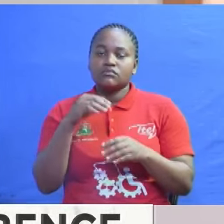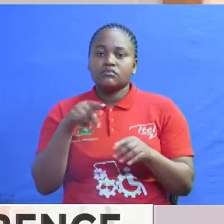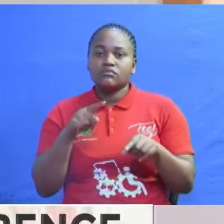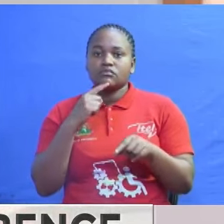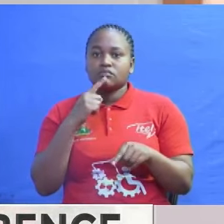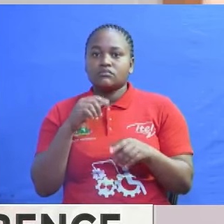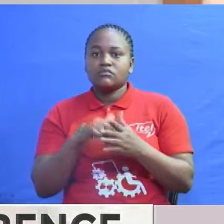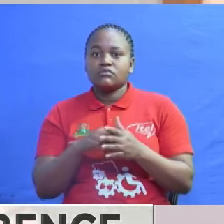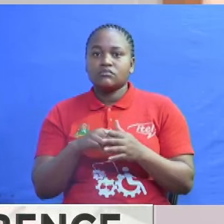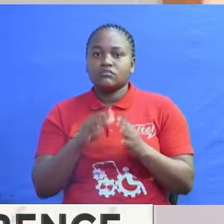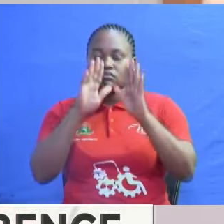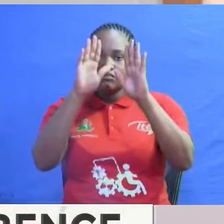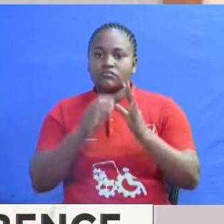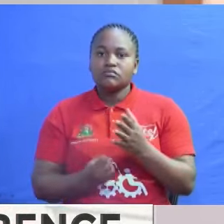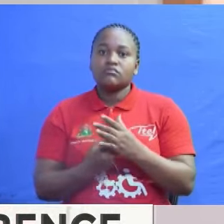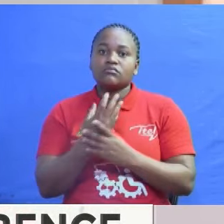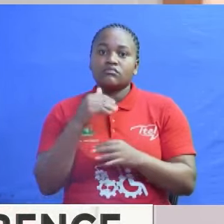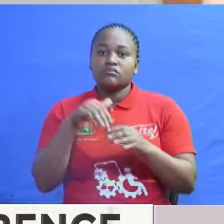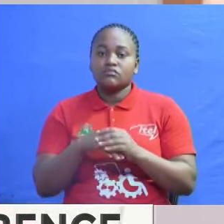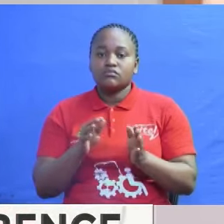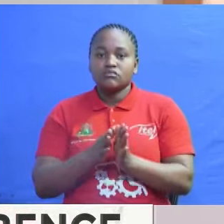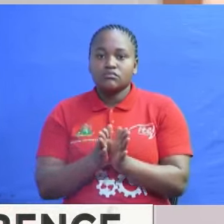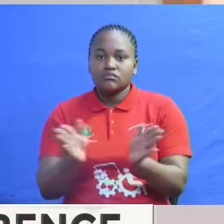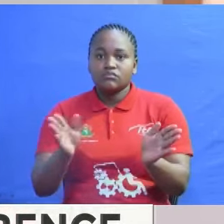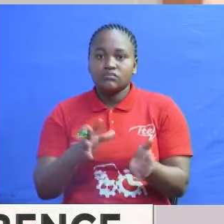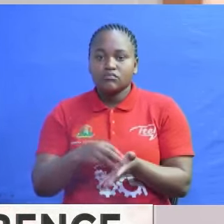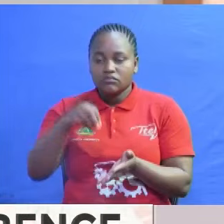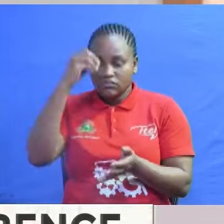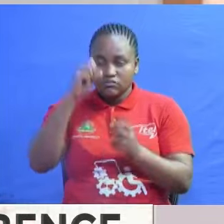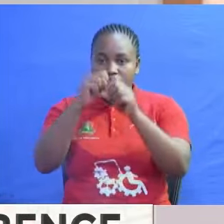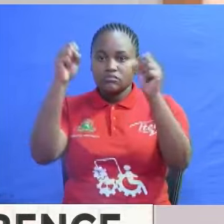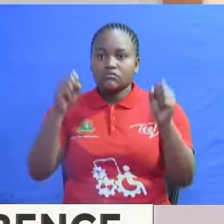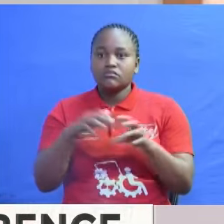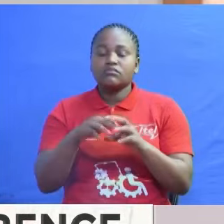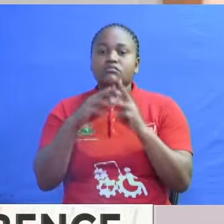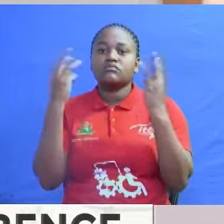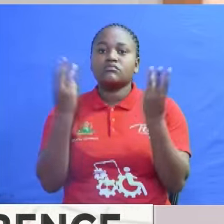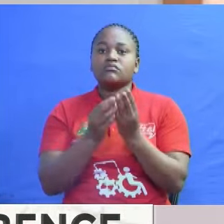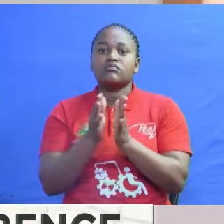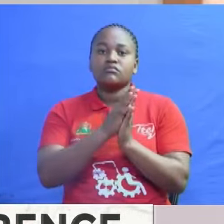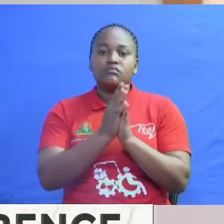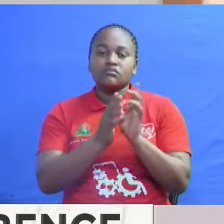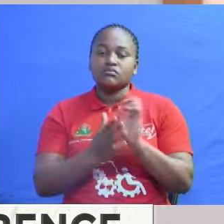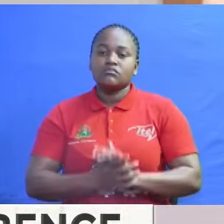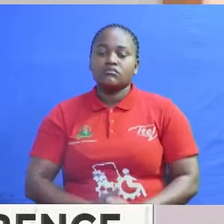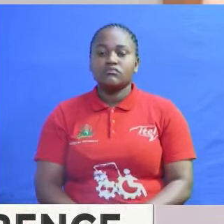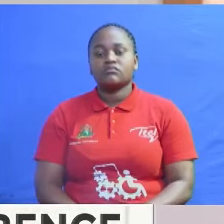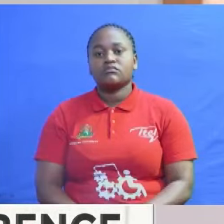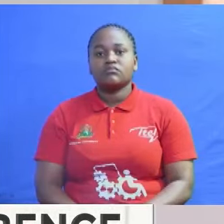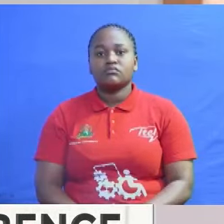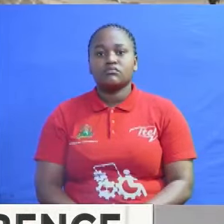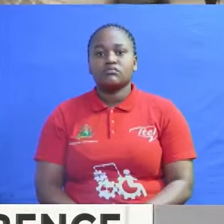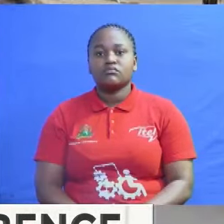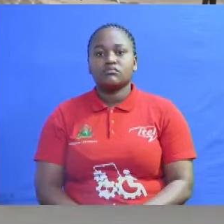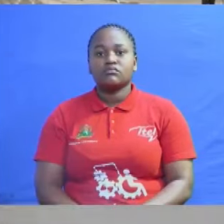applauded the significant growth regarding open learning system in the continent. Theo Masharia with the details.